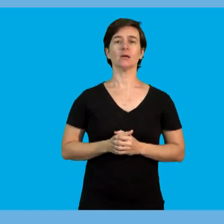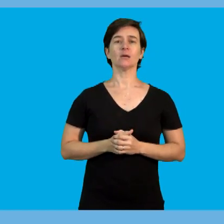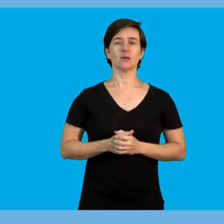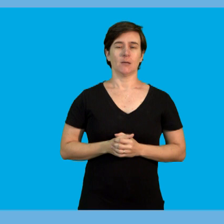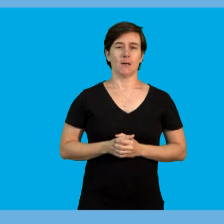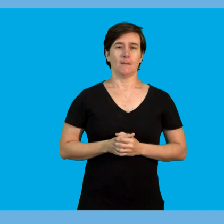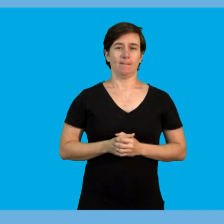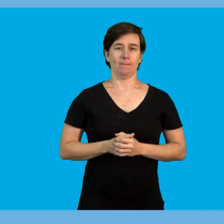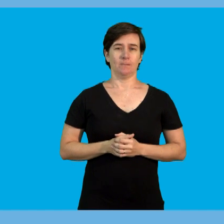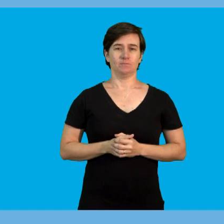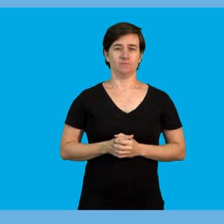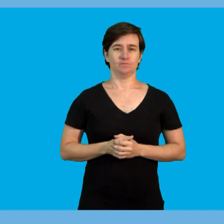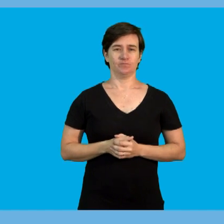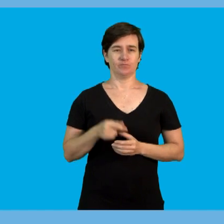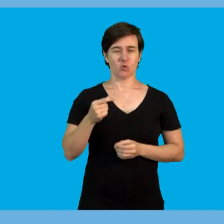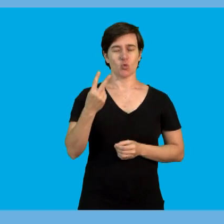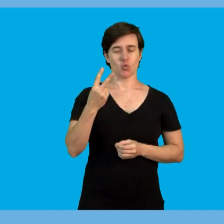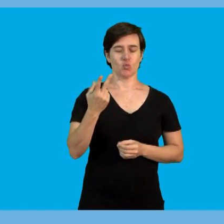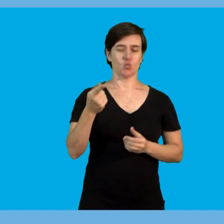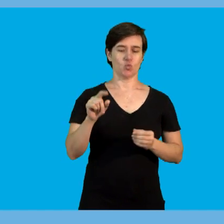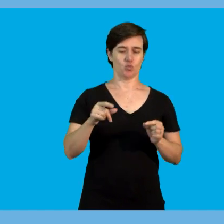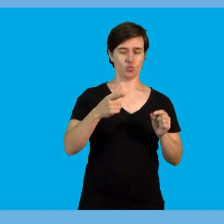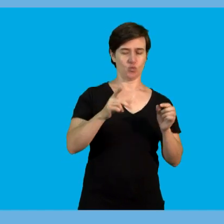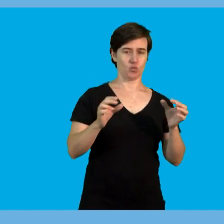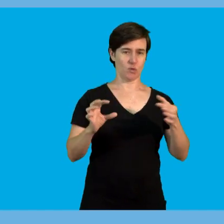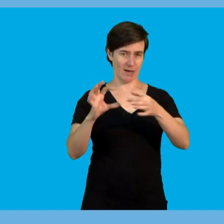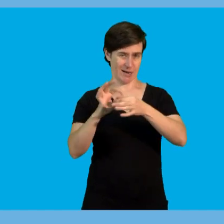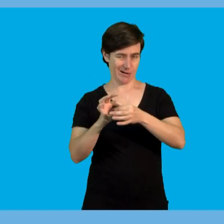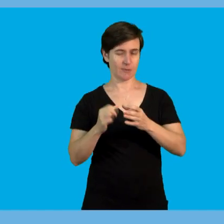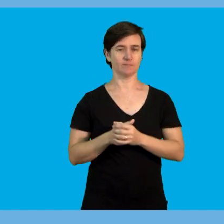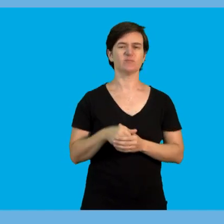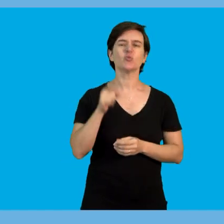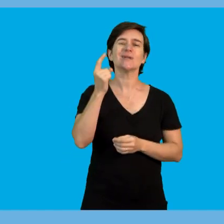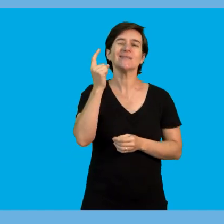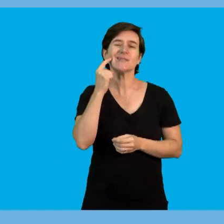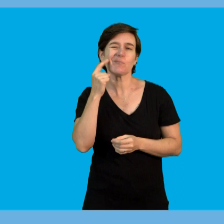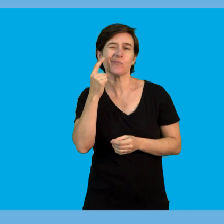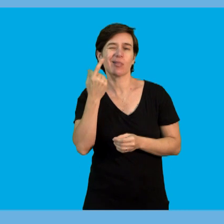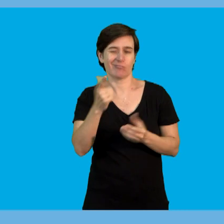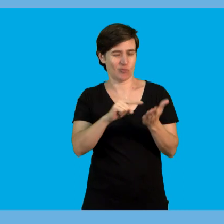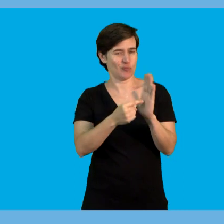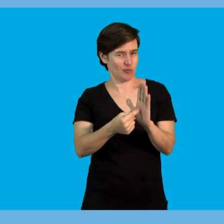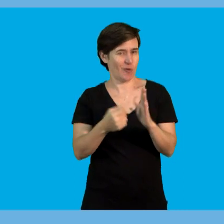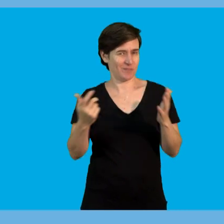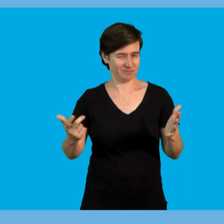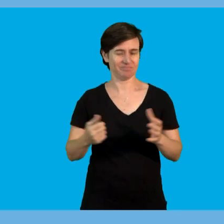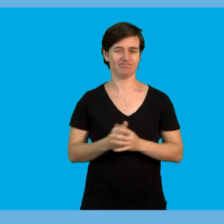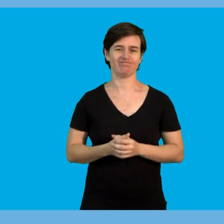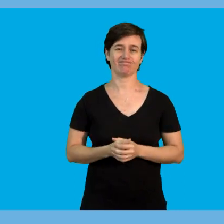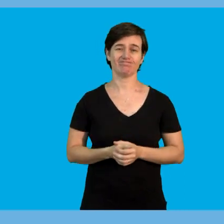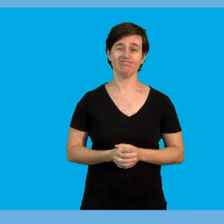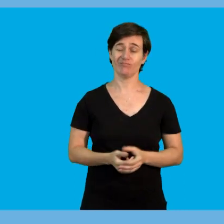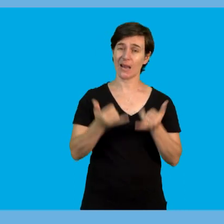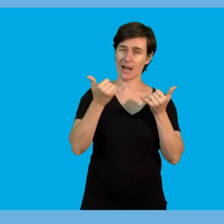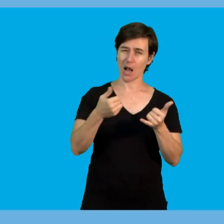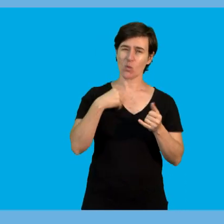that is going to be connecting the two respective wires. So it's just a simple a diagram. And now what we need to do, we need to now